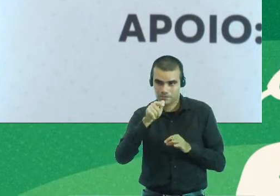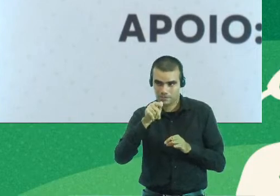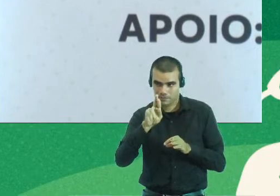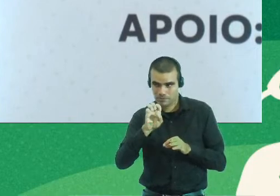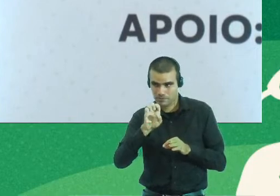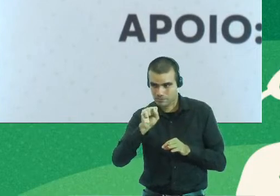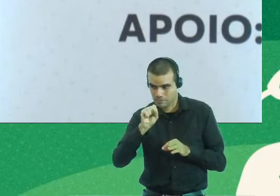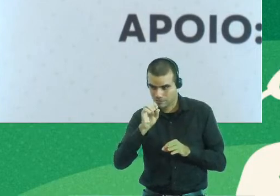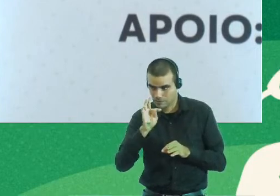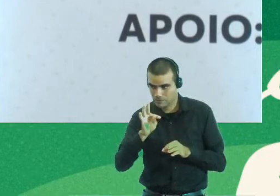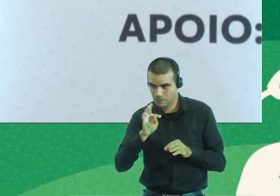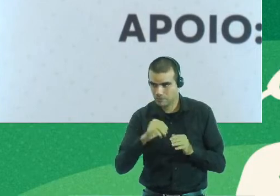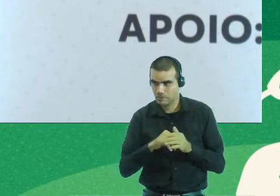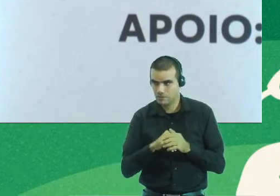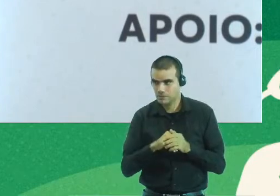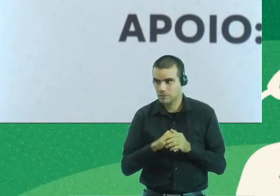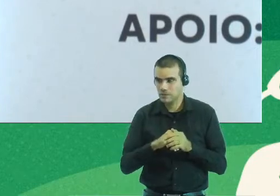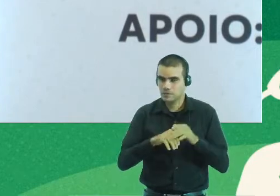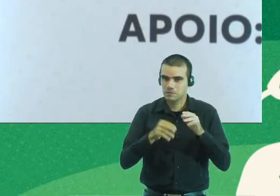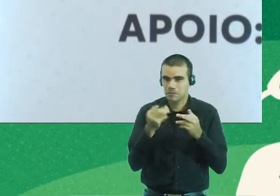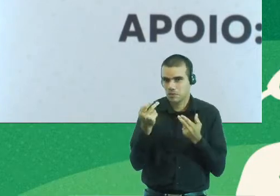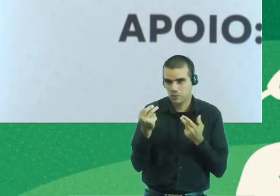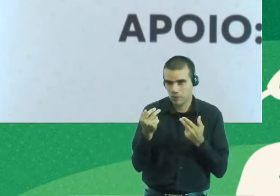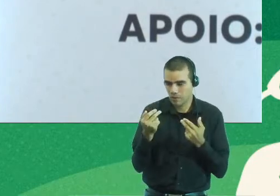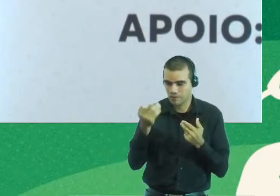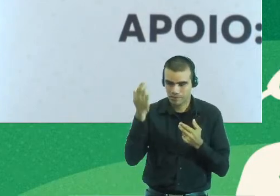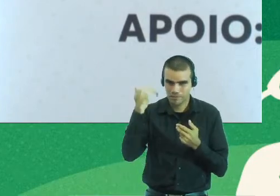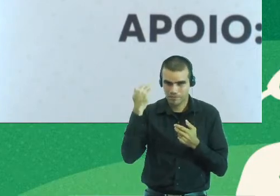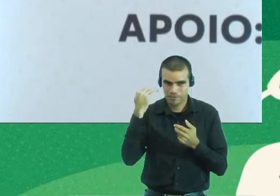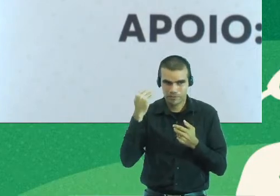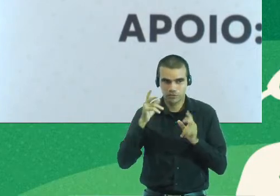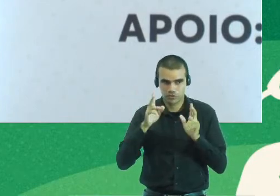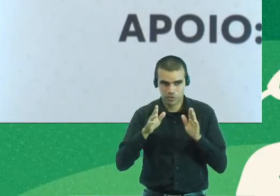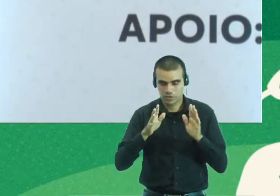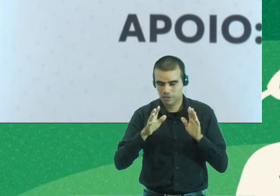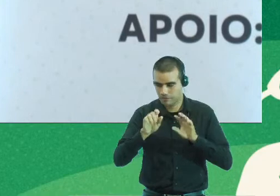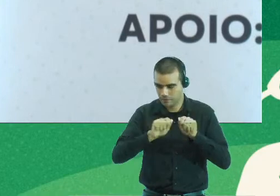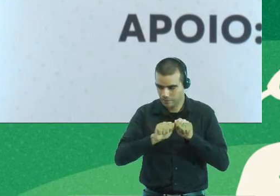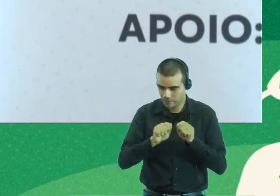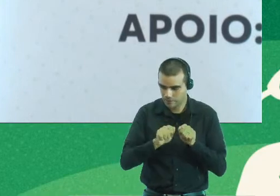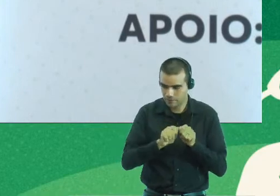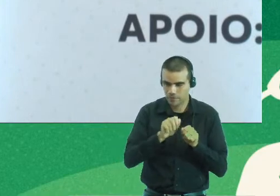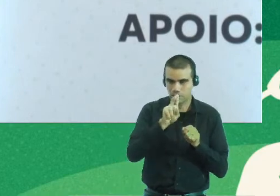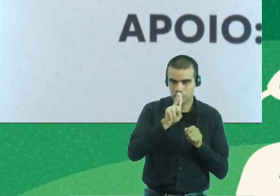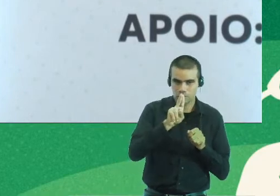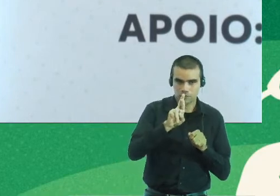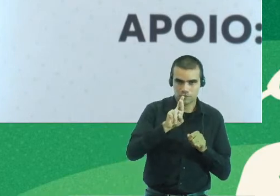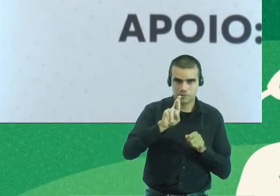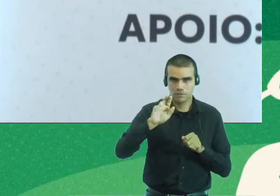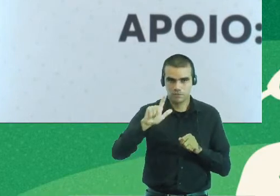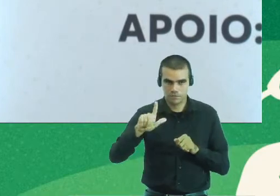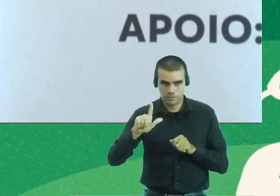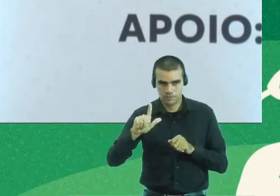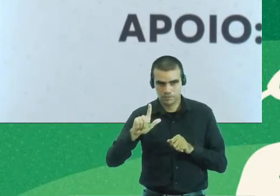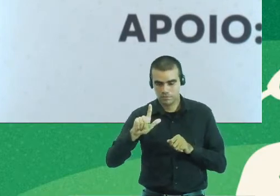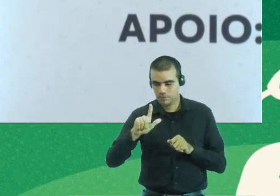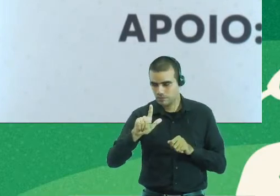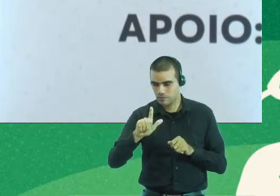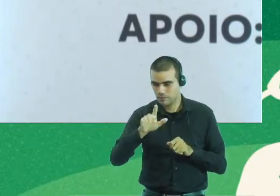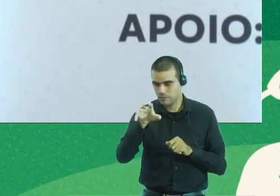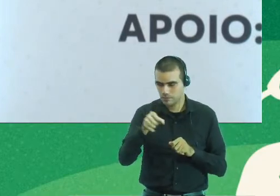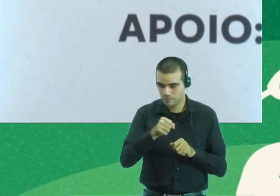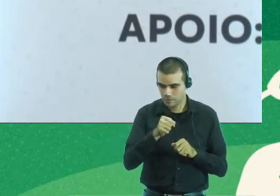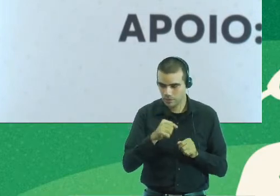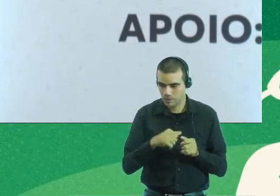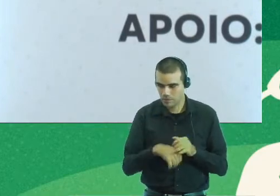basically the same thing you just saw me do. So I'm going to grab the URL of this. Now in this example, I'm using São Paulo.